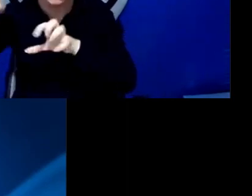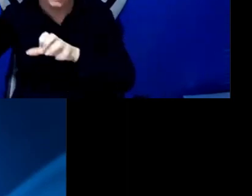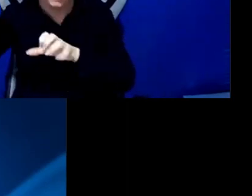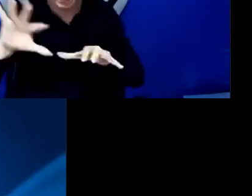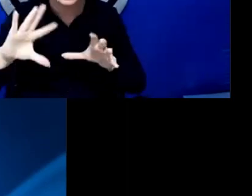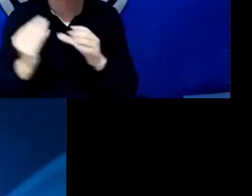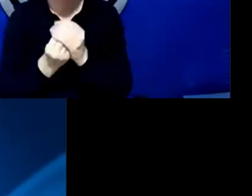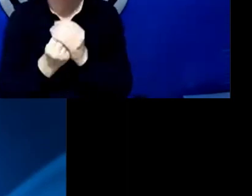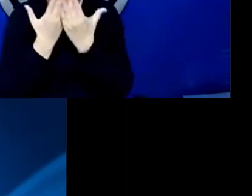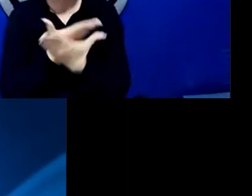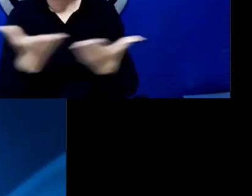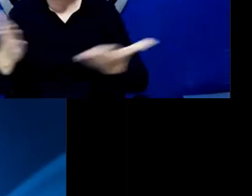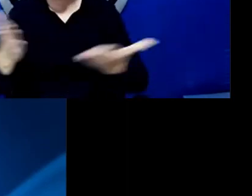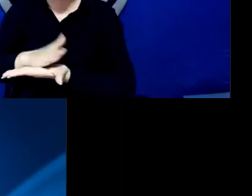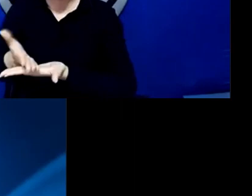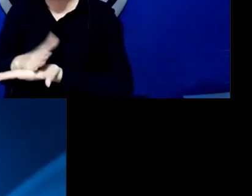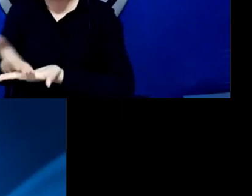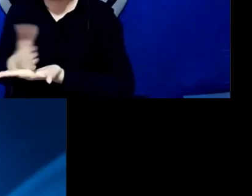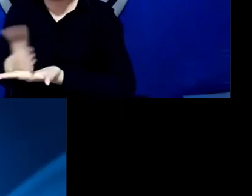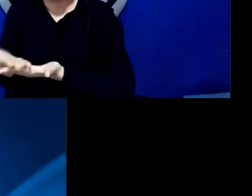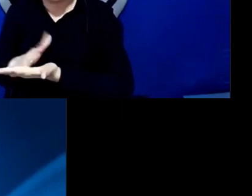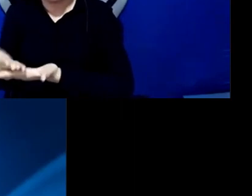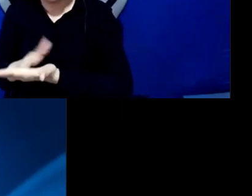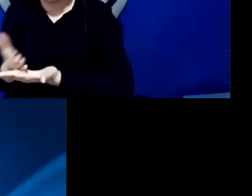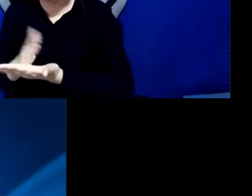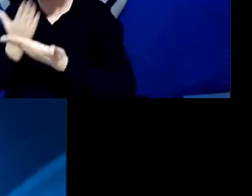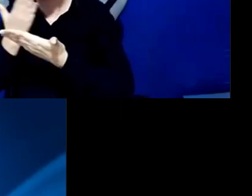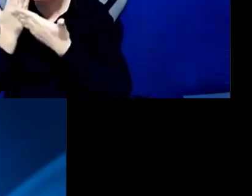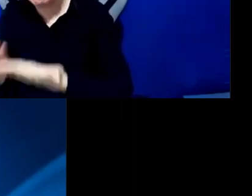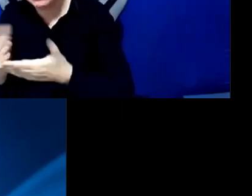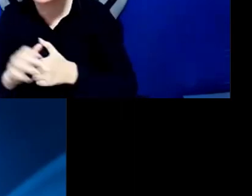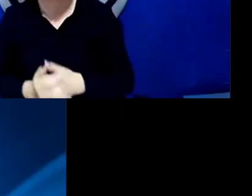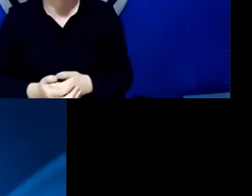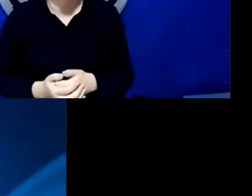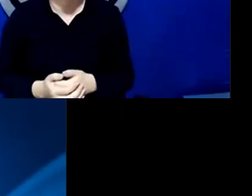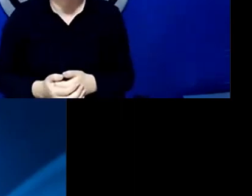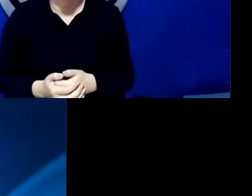for interpreters as well as sign language, and see you in the next session.